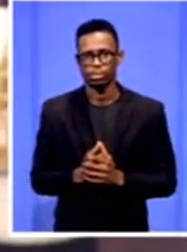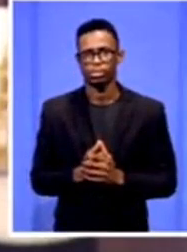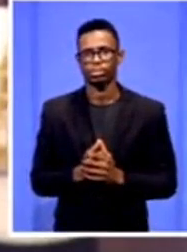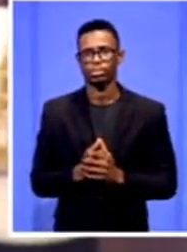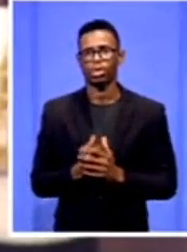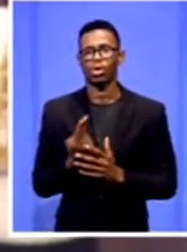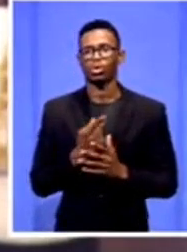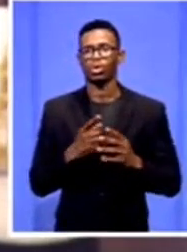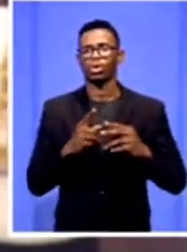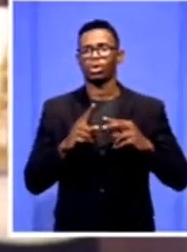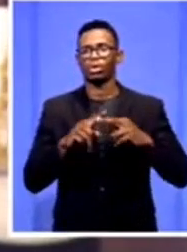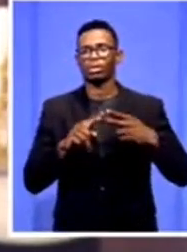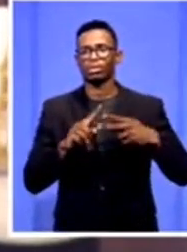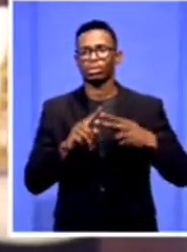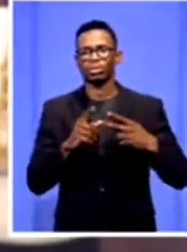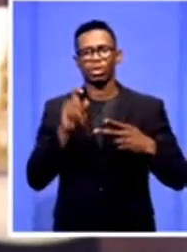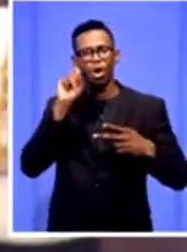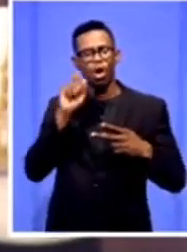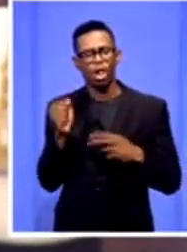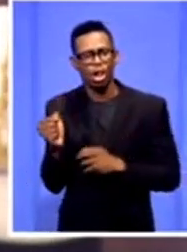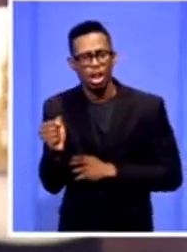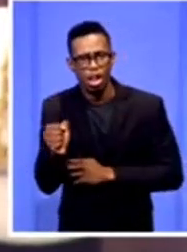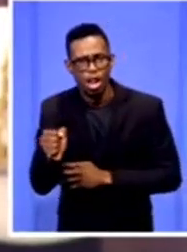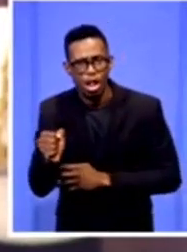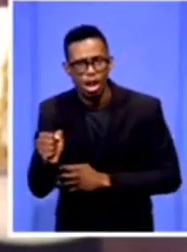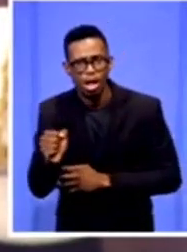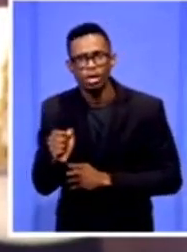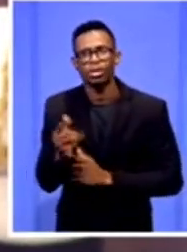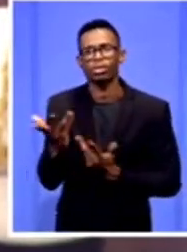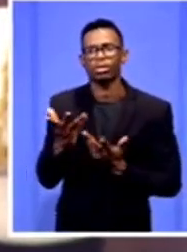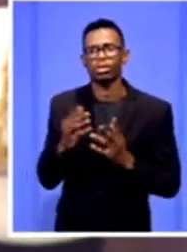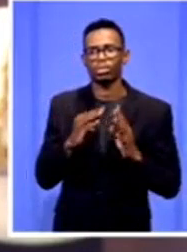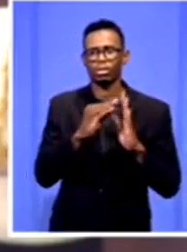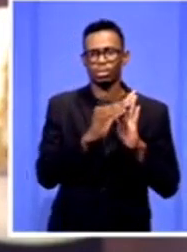ntshuwa mona Bloemfontein ba dulang mane